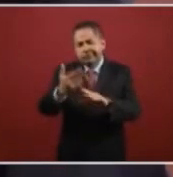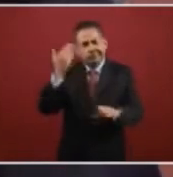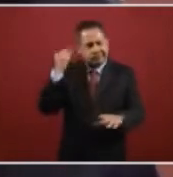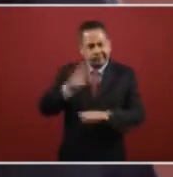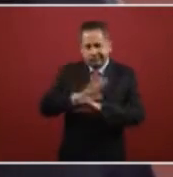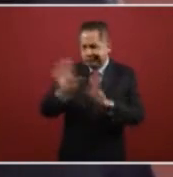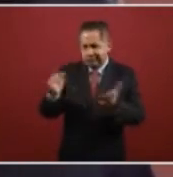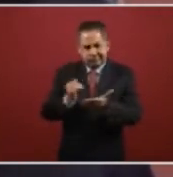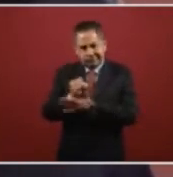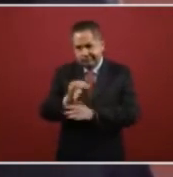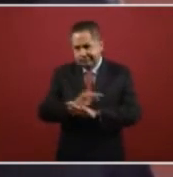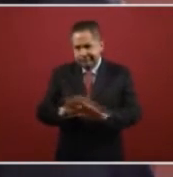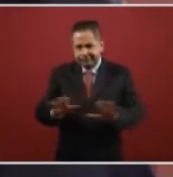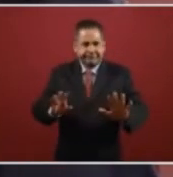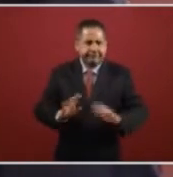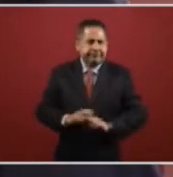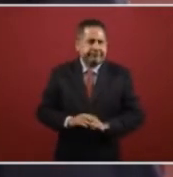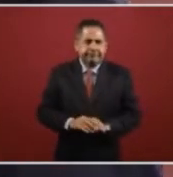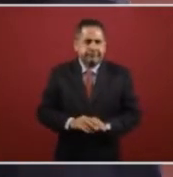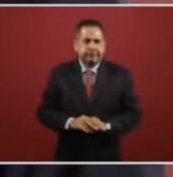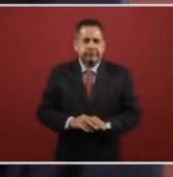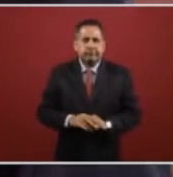been resolved.